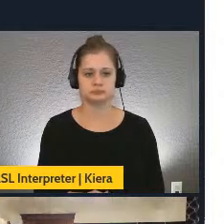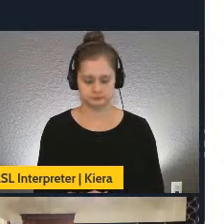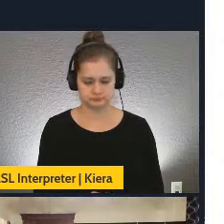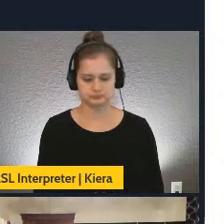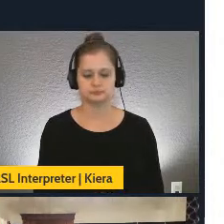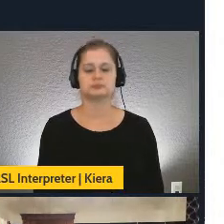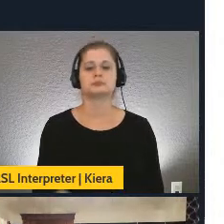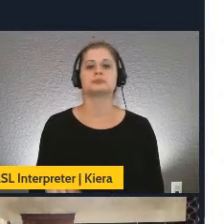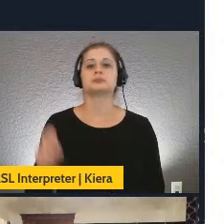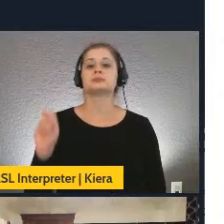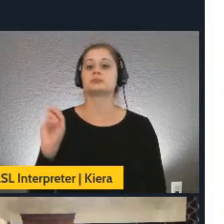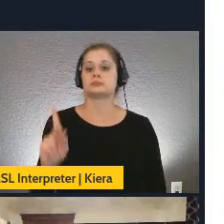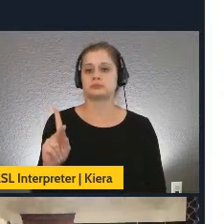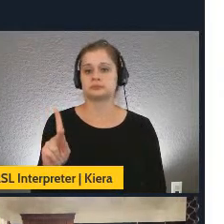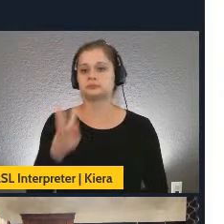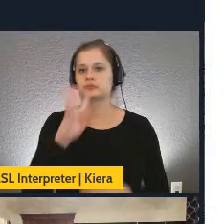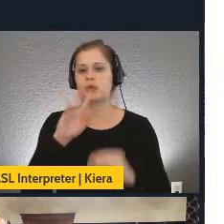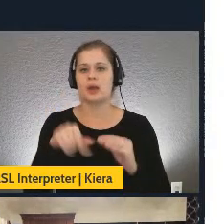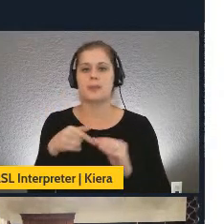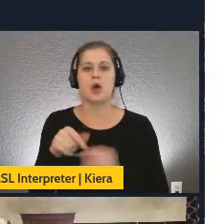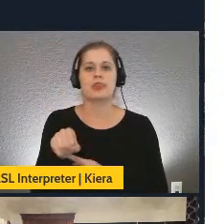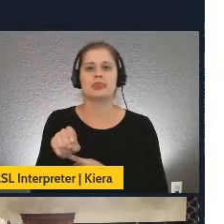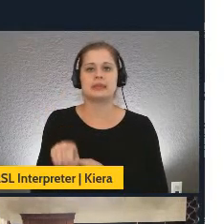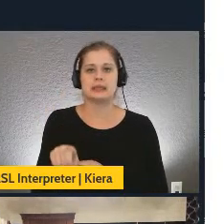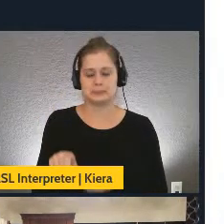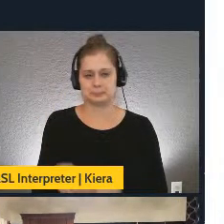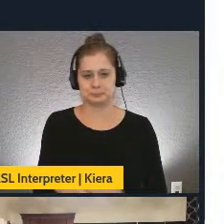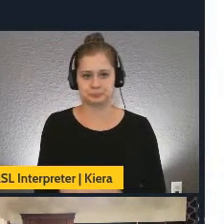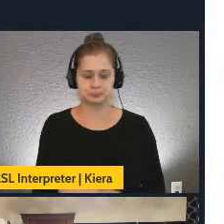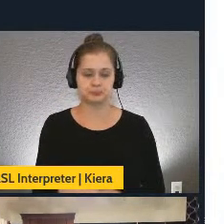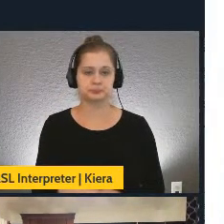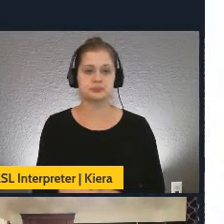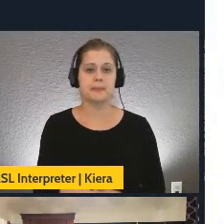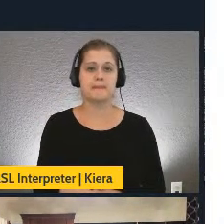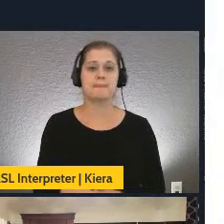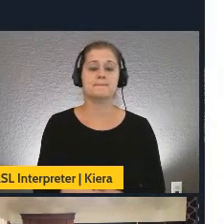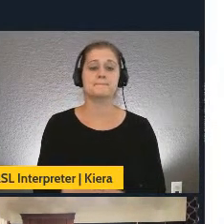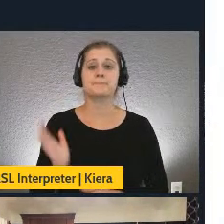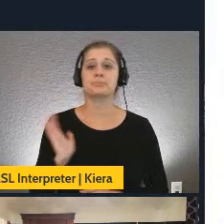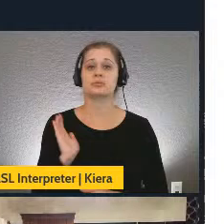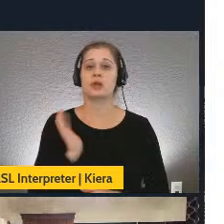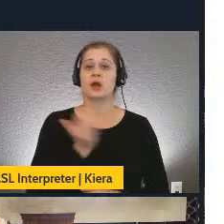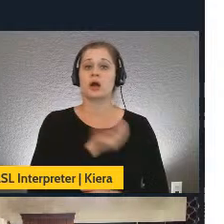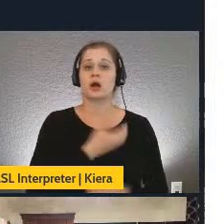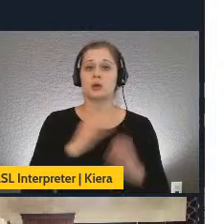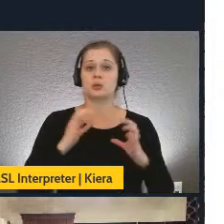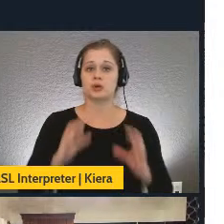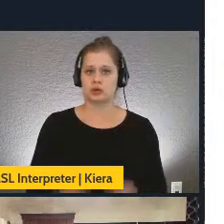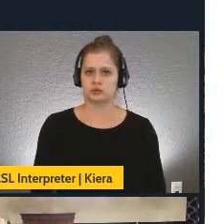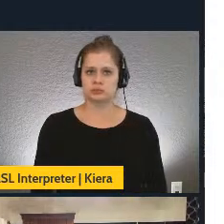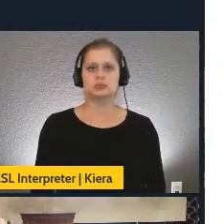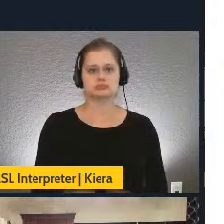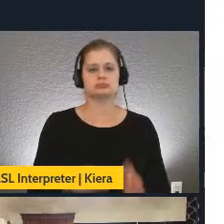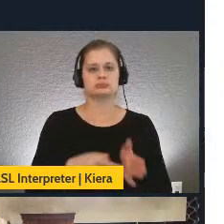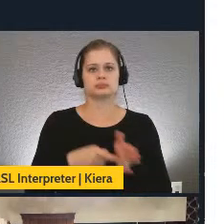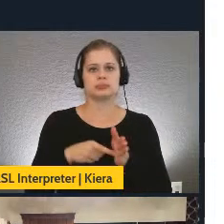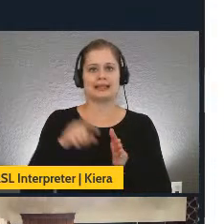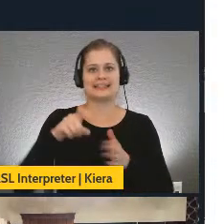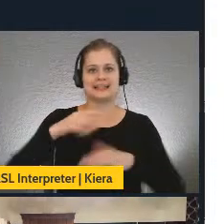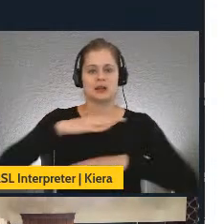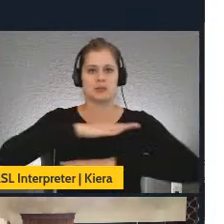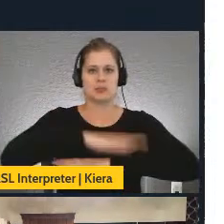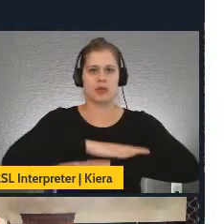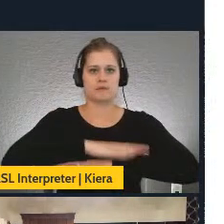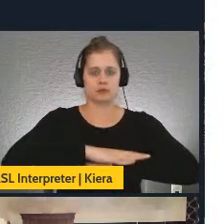All right, so let's talk about the need. So our customer needed a platform built that all